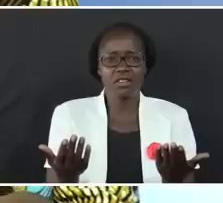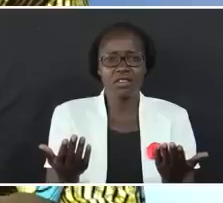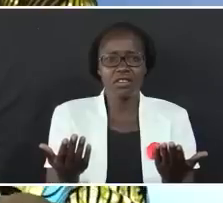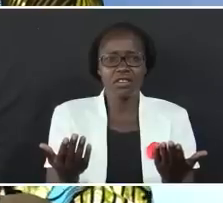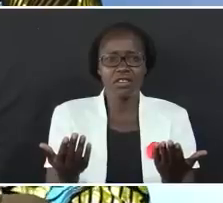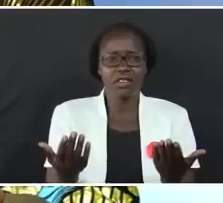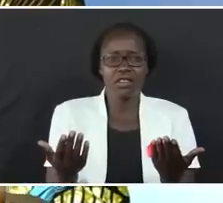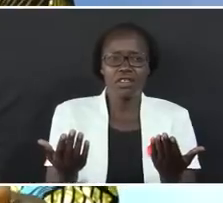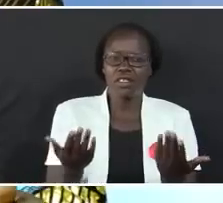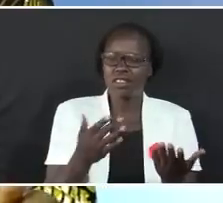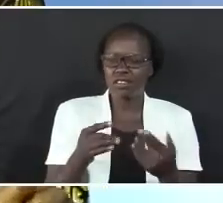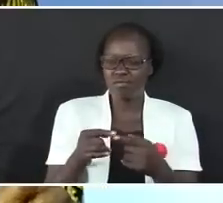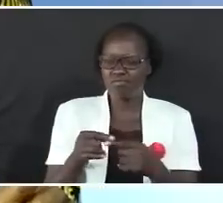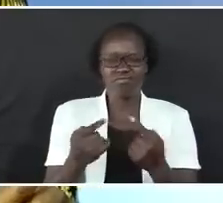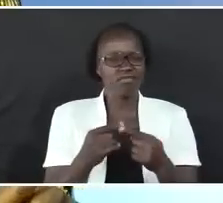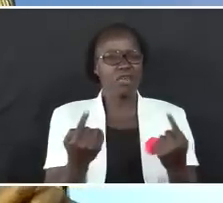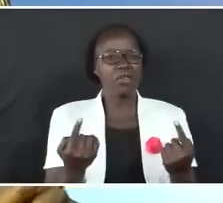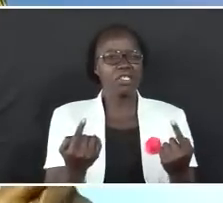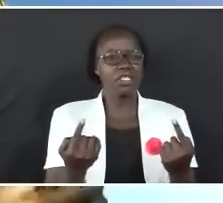It is relative.